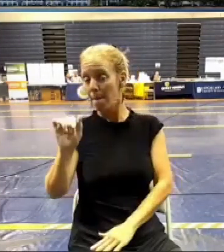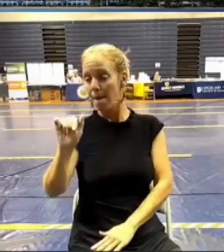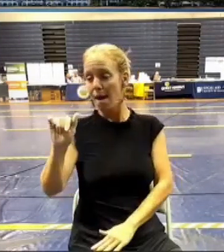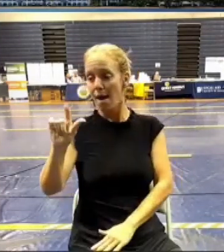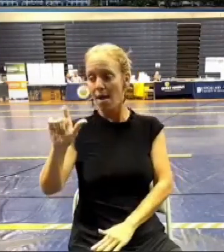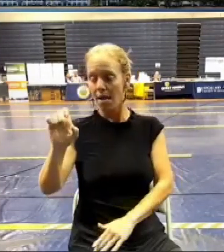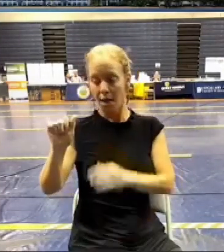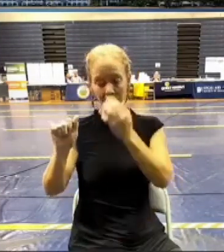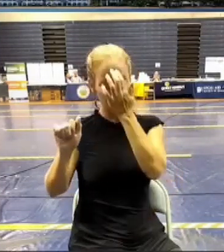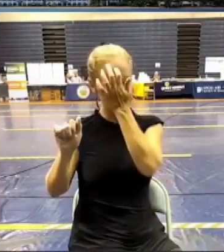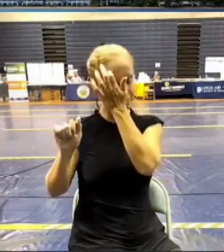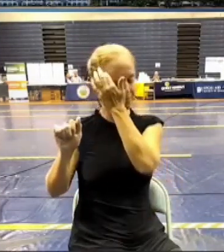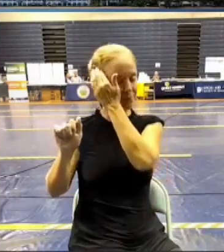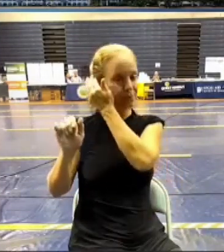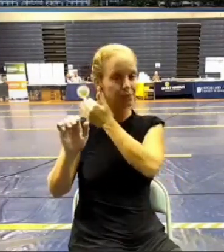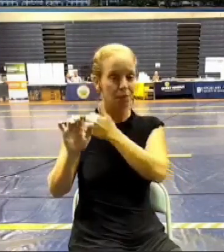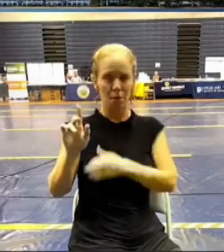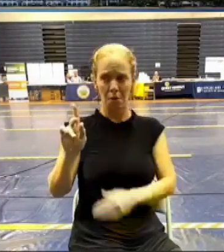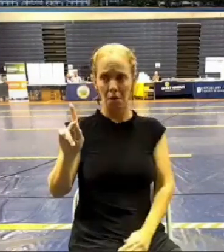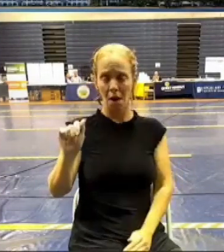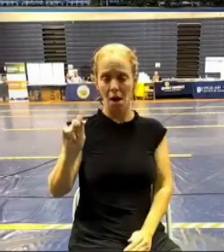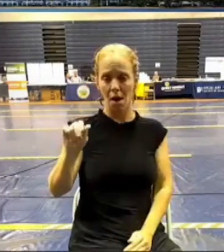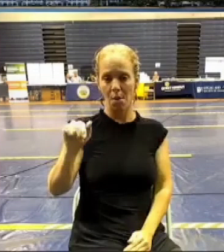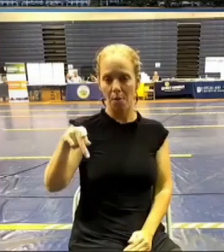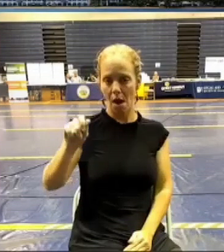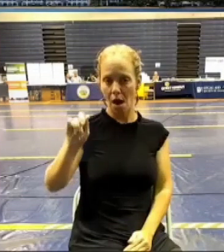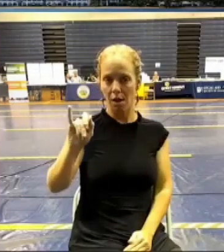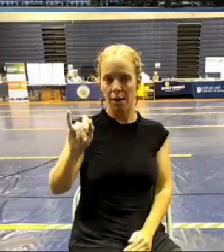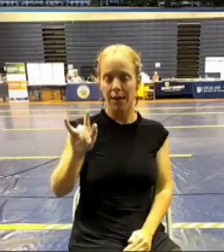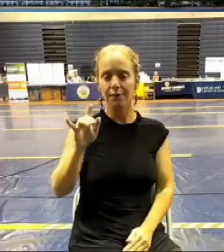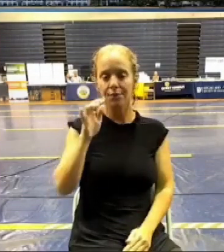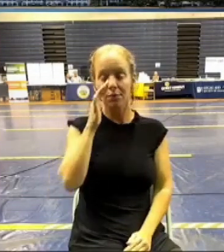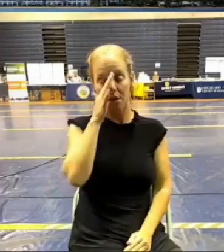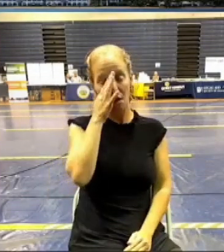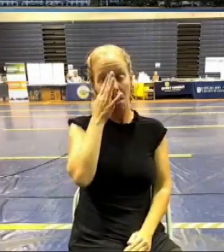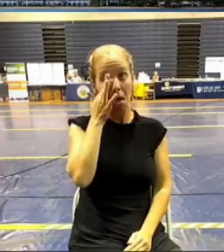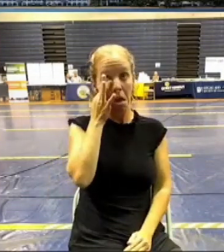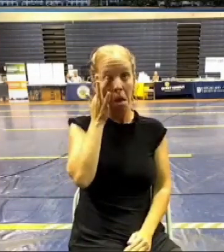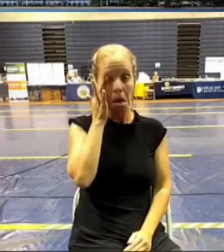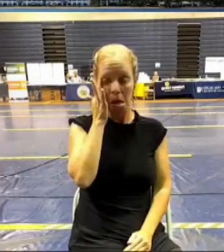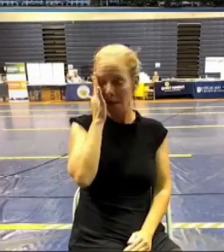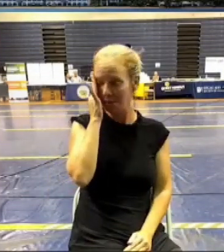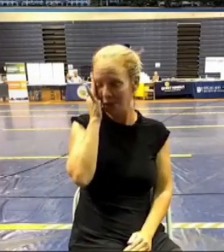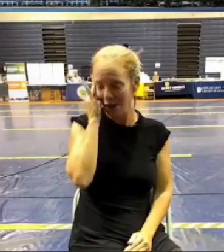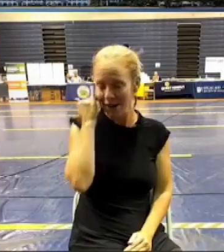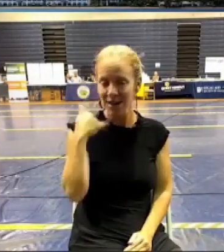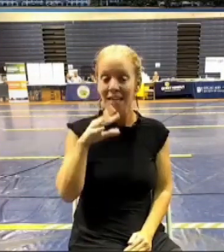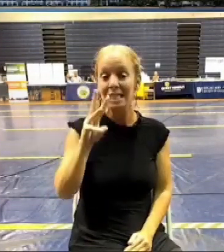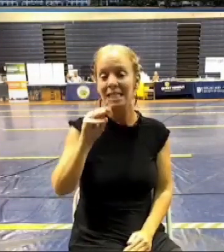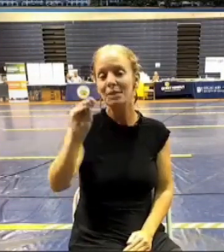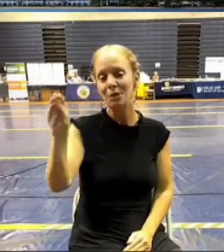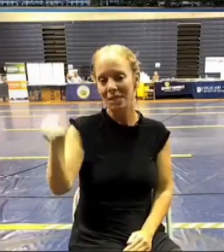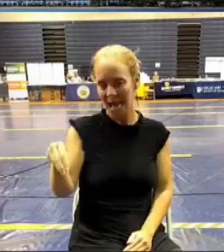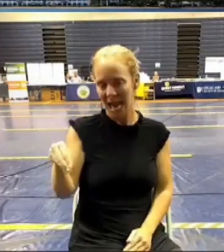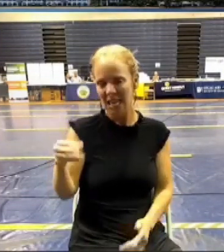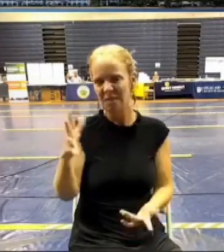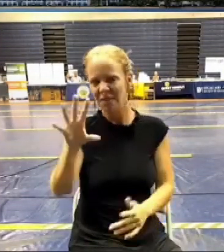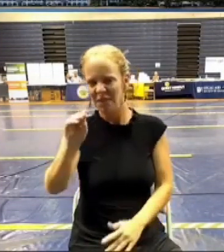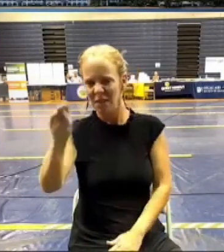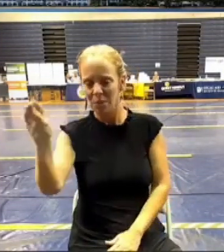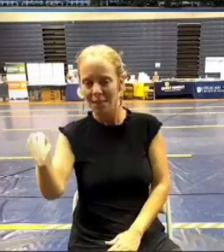60 to 70% of what they used to do. Other charter boat companies, the ones that still have boats, said they're maybe doing 50% of